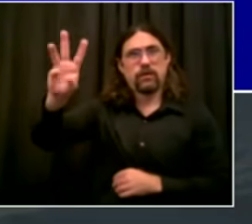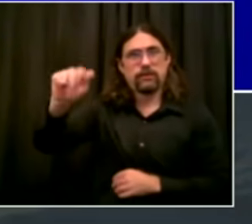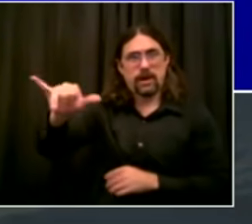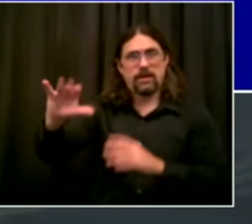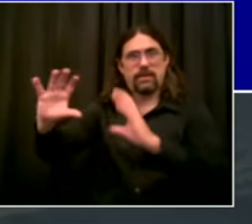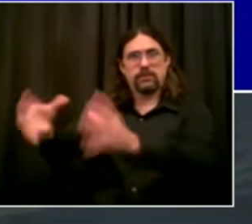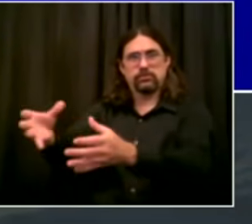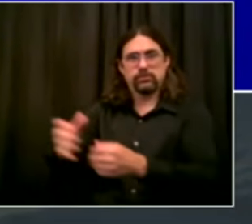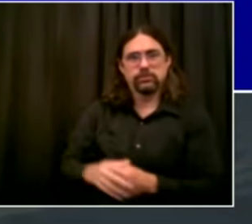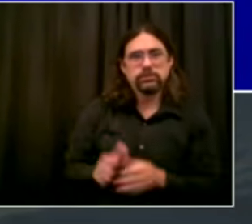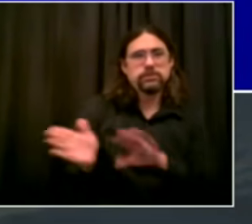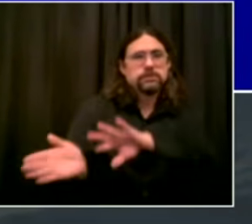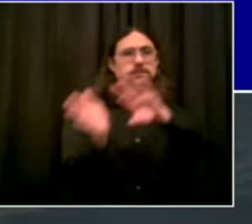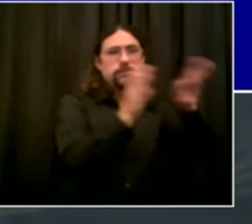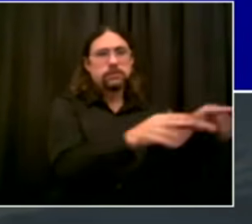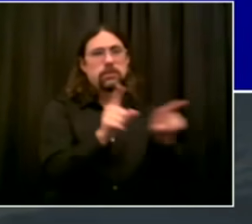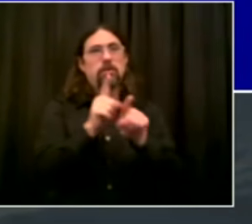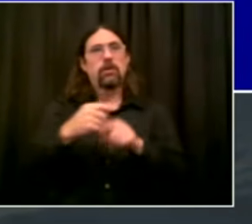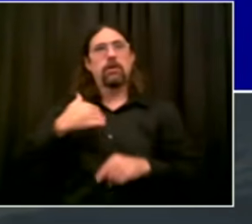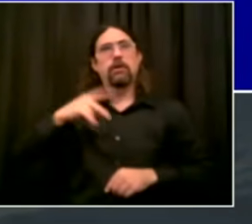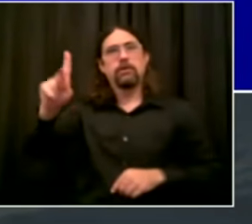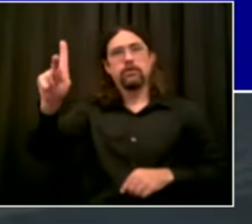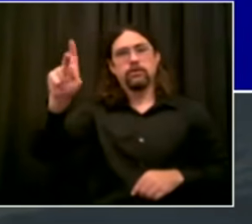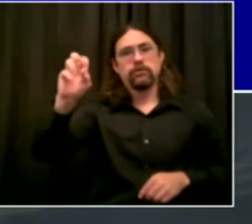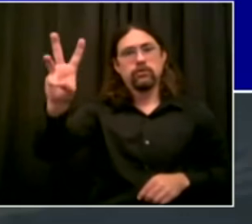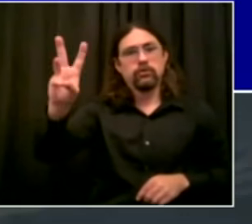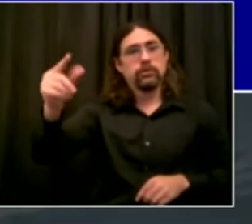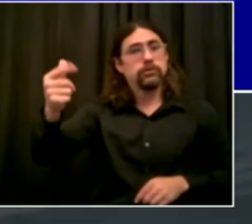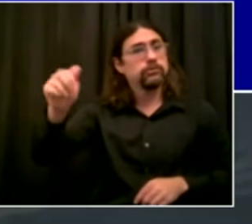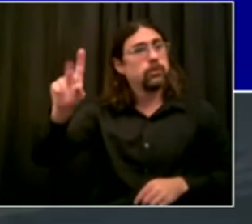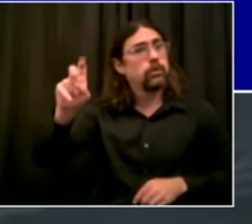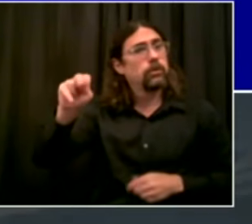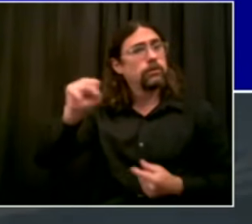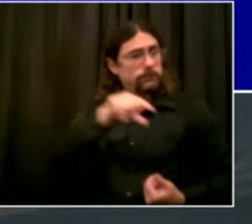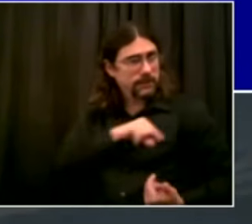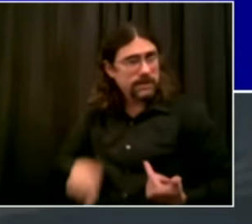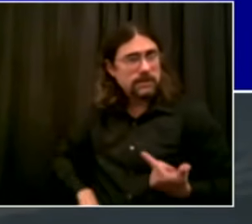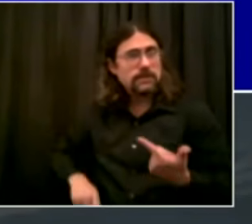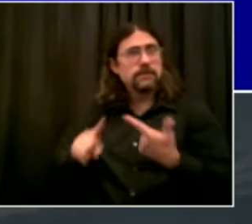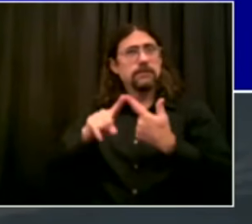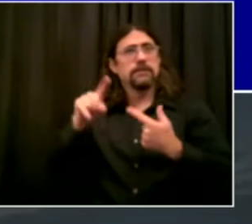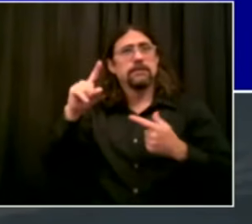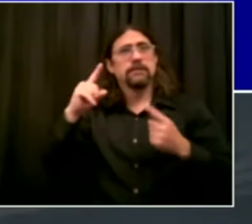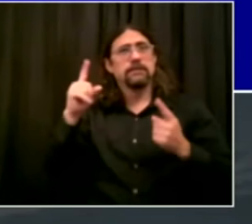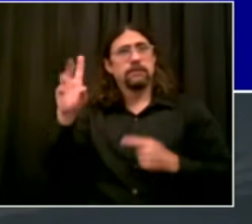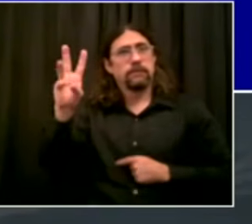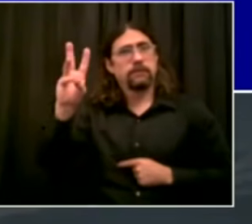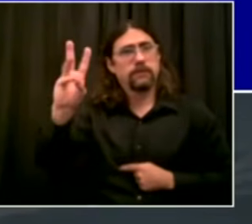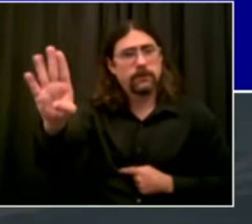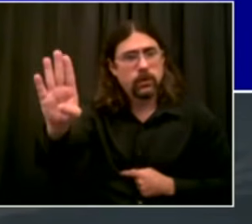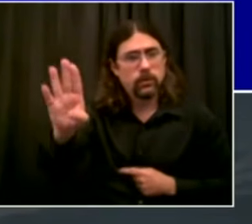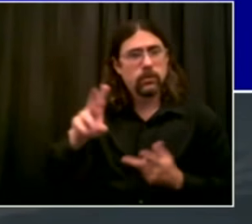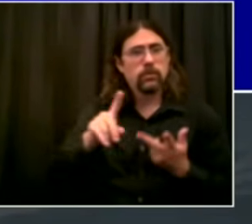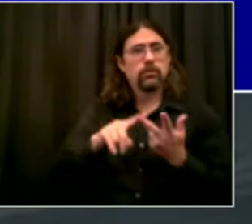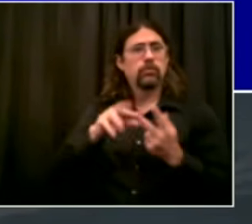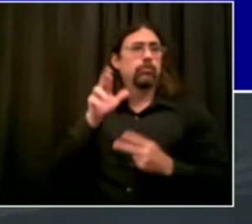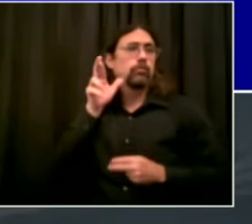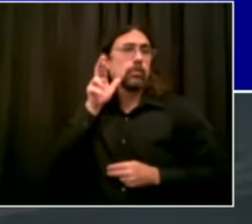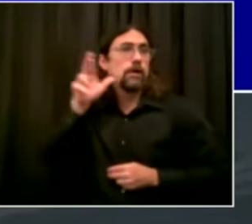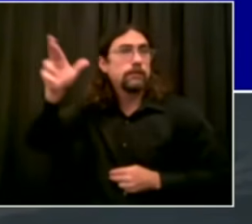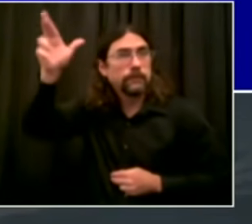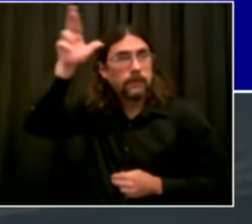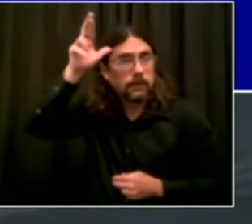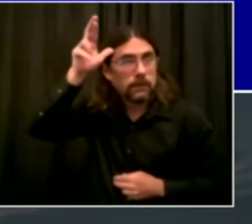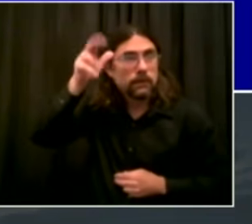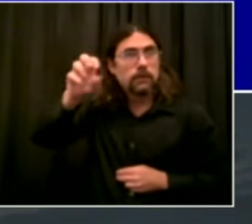are areas of concern. When you take all those neighborhoods together, they now make up about 20% of the cases, confirmed positive